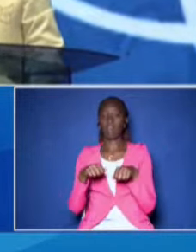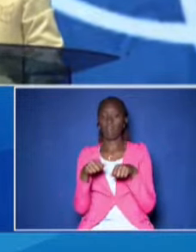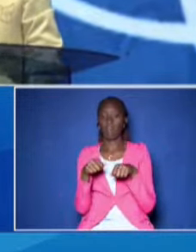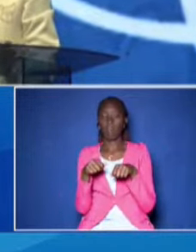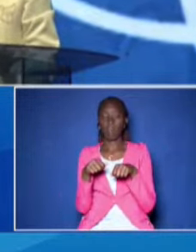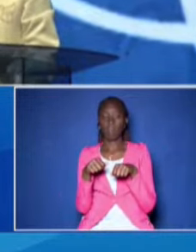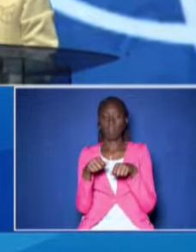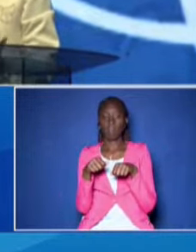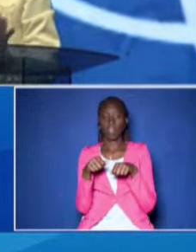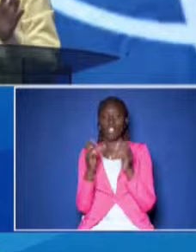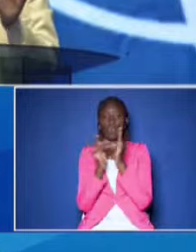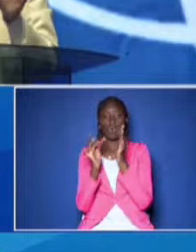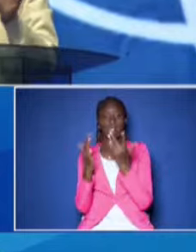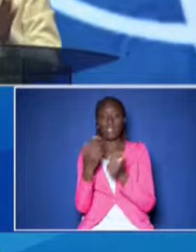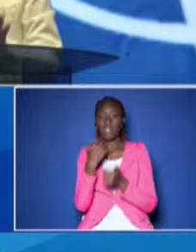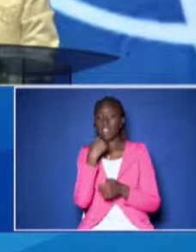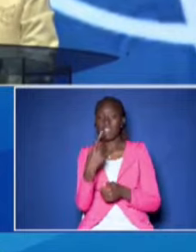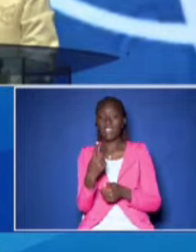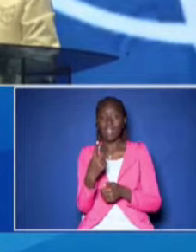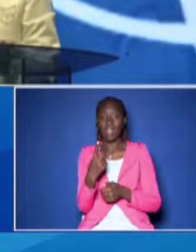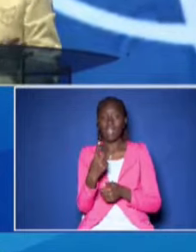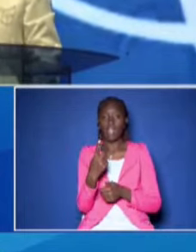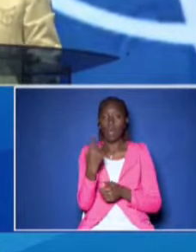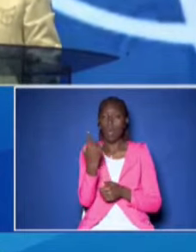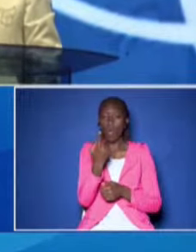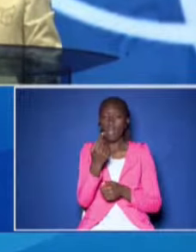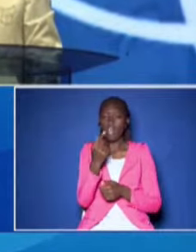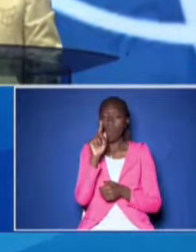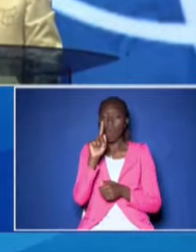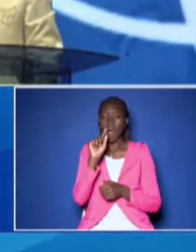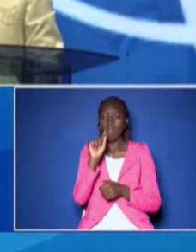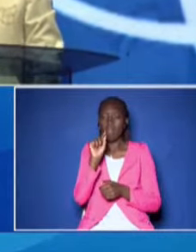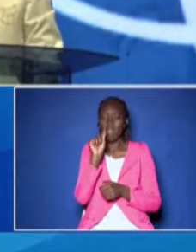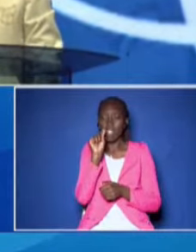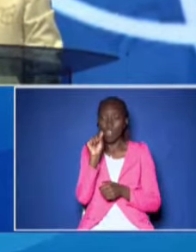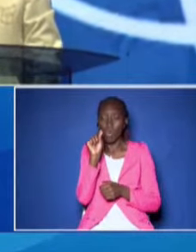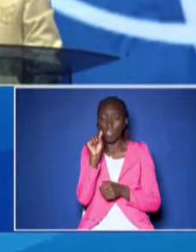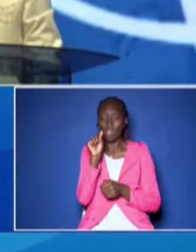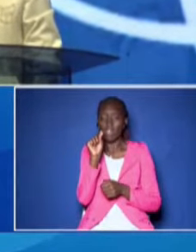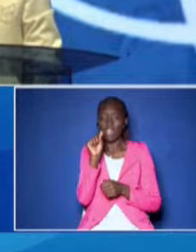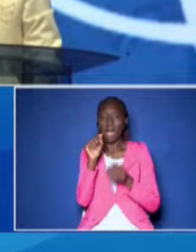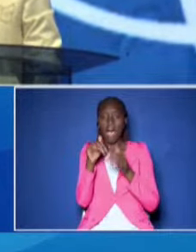letters Jesus said not one jot or title can be